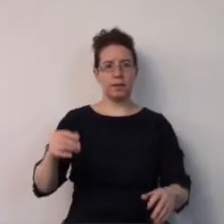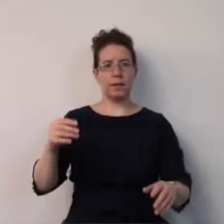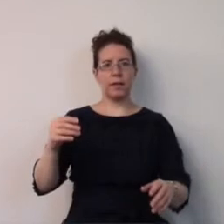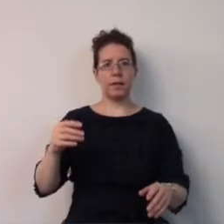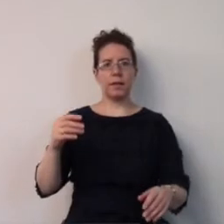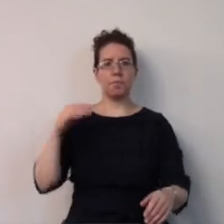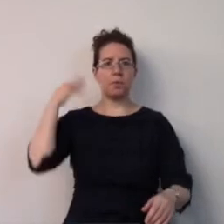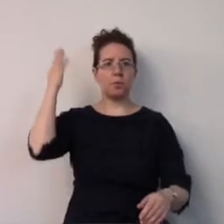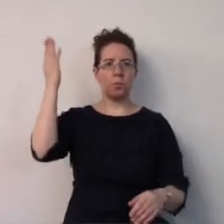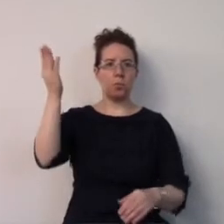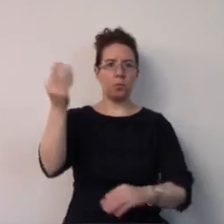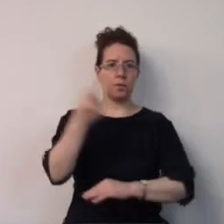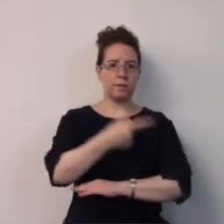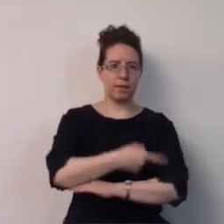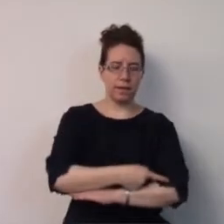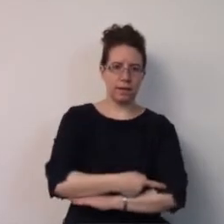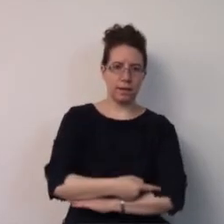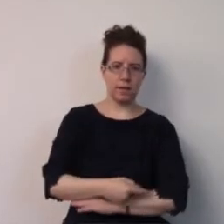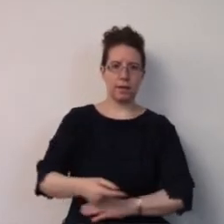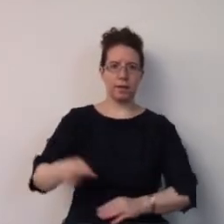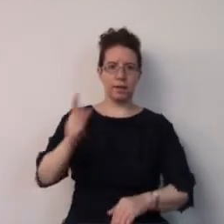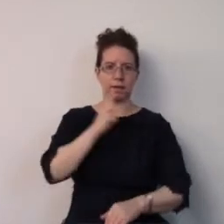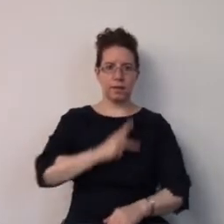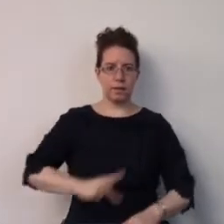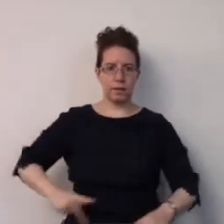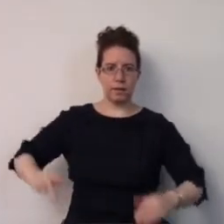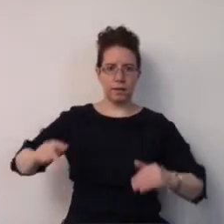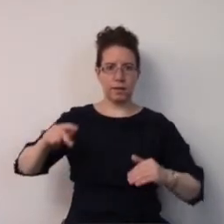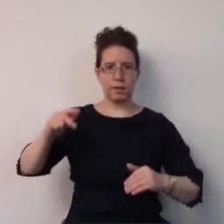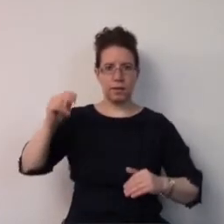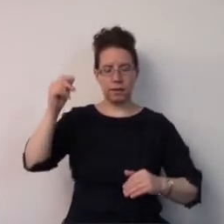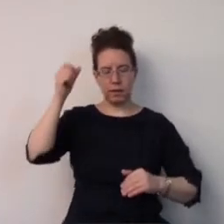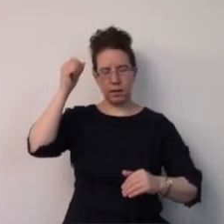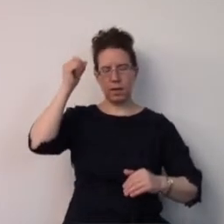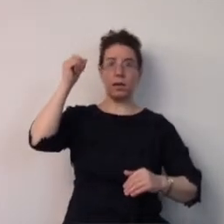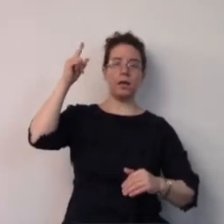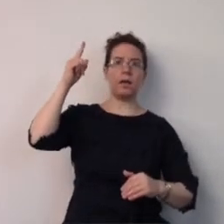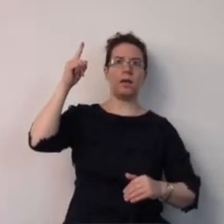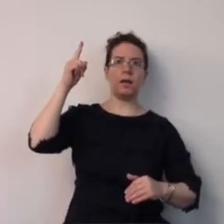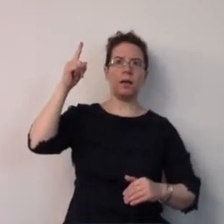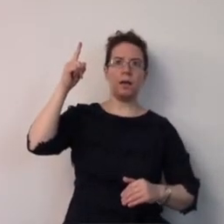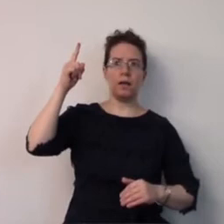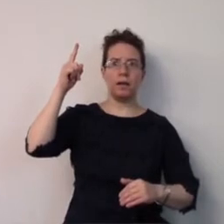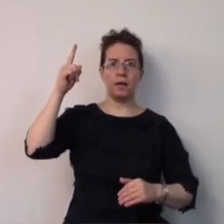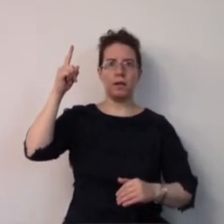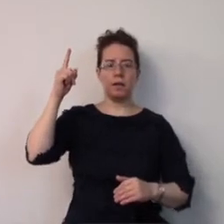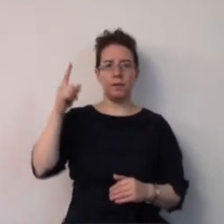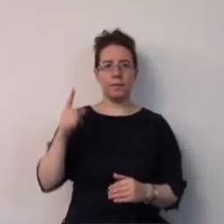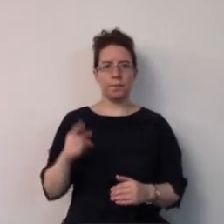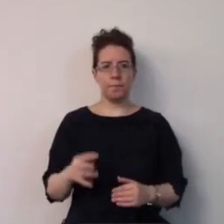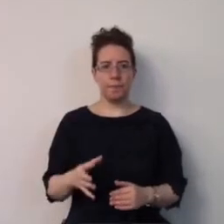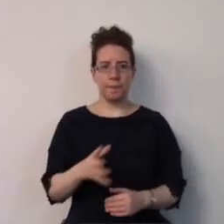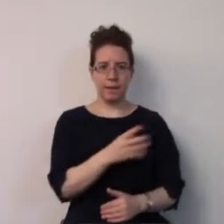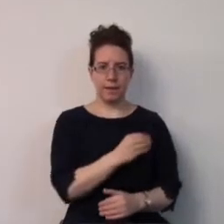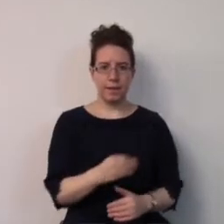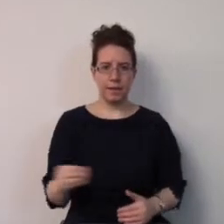same time, my reason returned unto me, and for the glory of my kingdom, mine honor